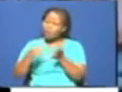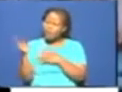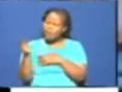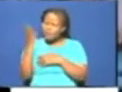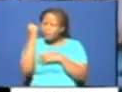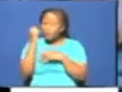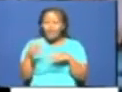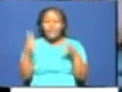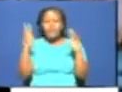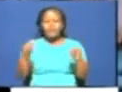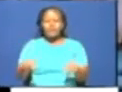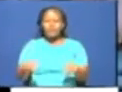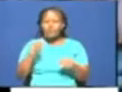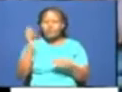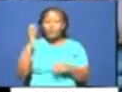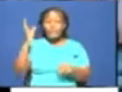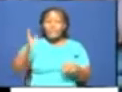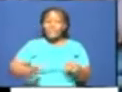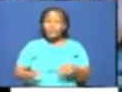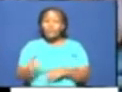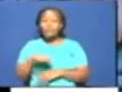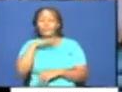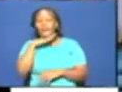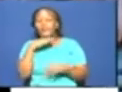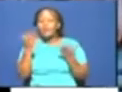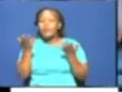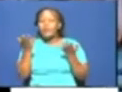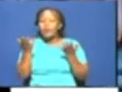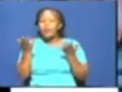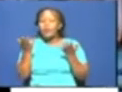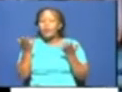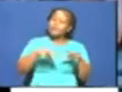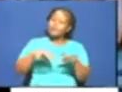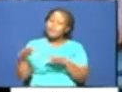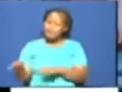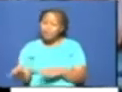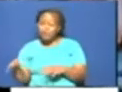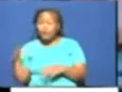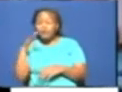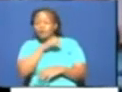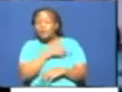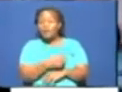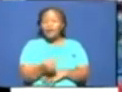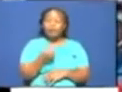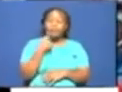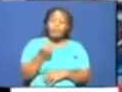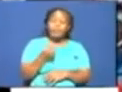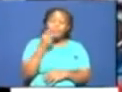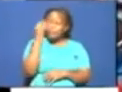Kenyan should die or suffer or lack because of lack of money.